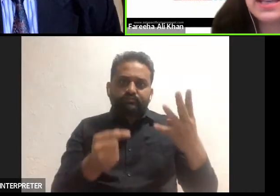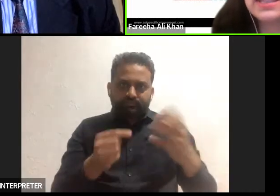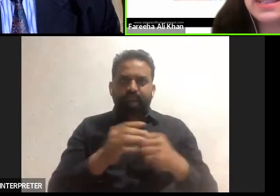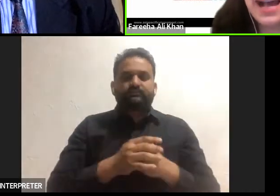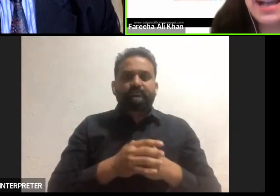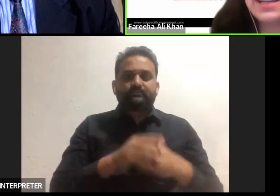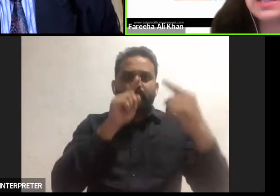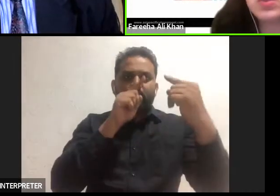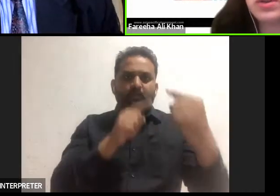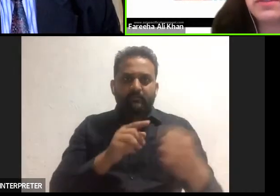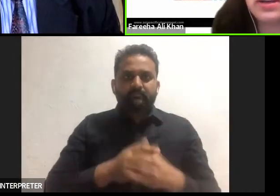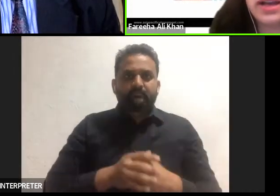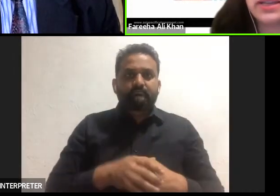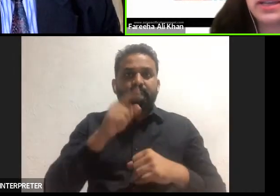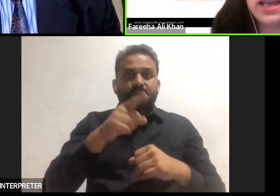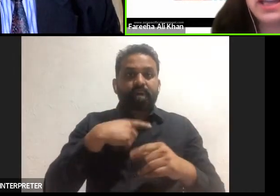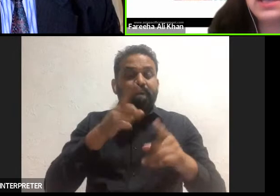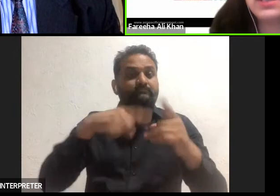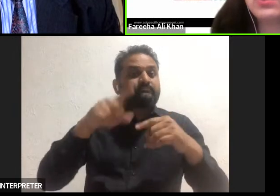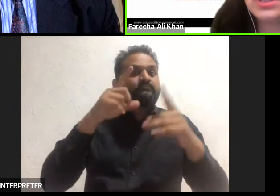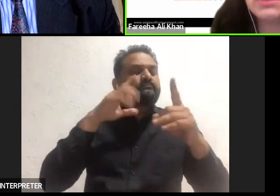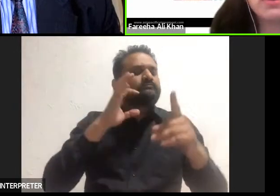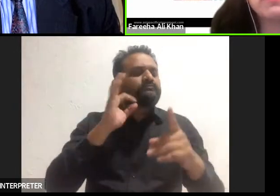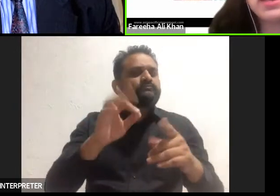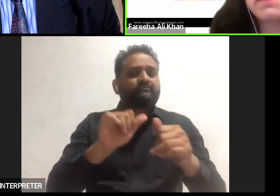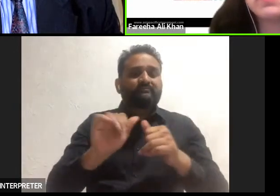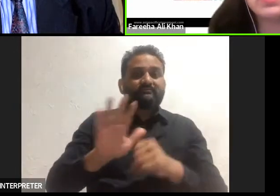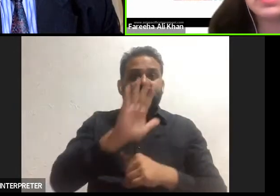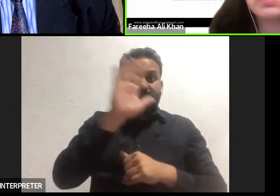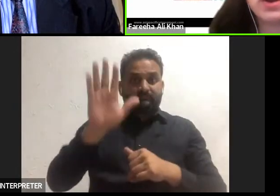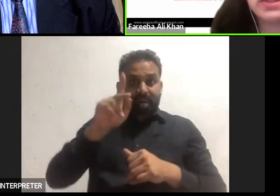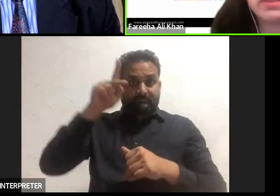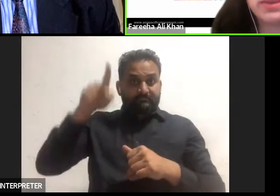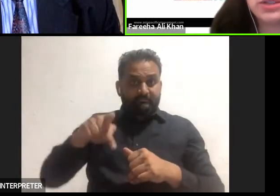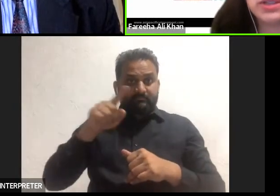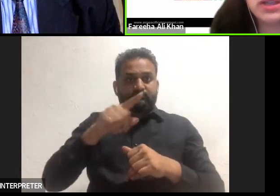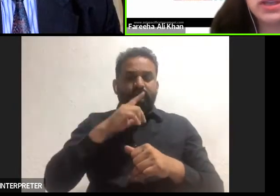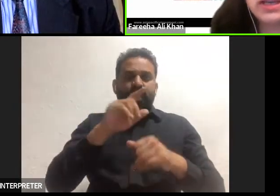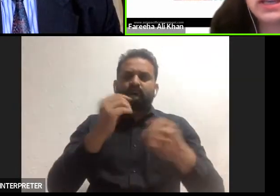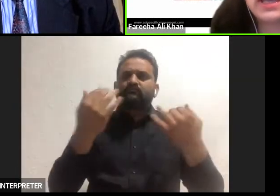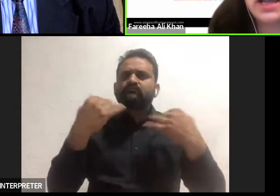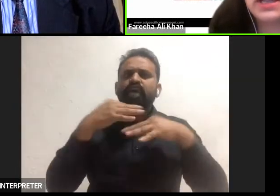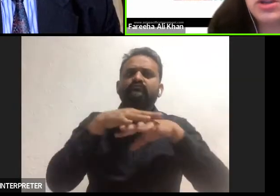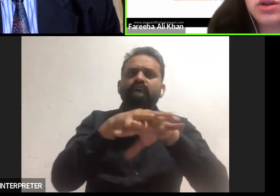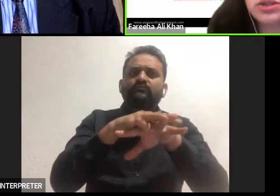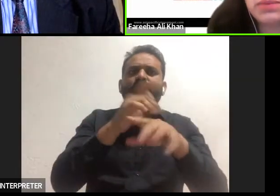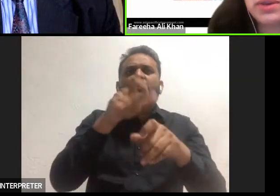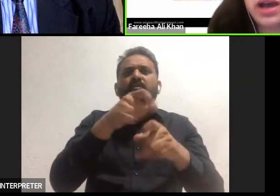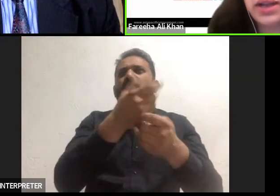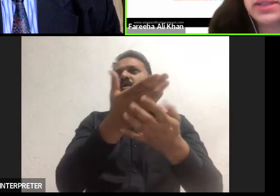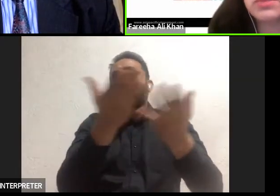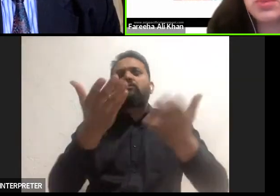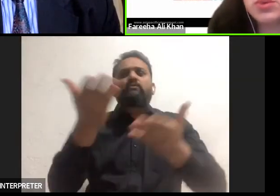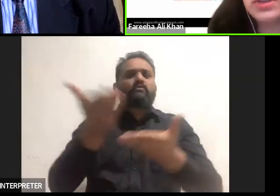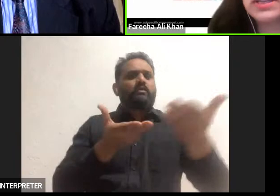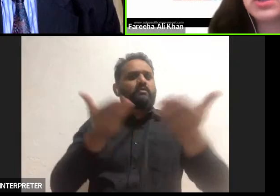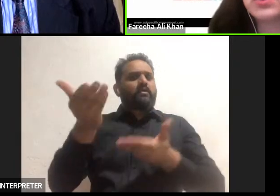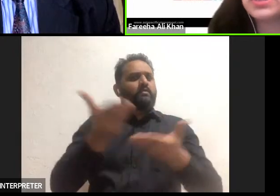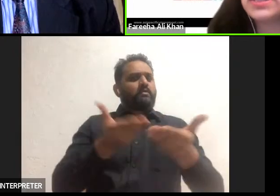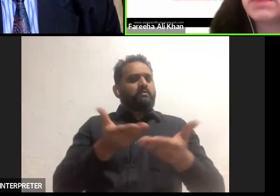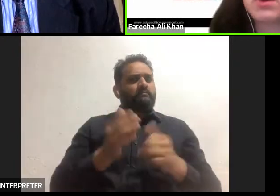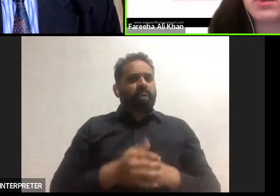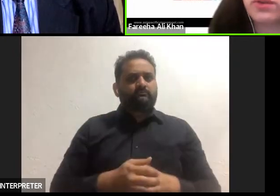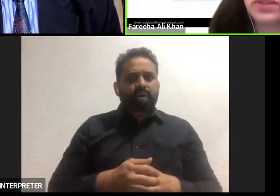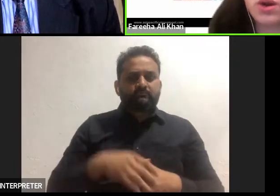unique is that it is one of a kind and inclusive of everyone's participation. The ideology behind this mood is